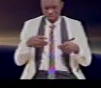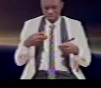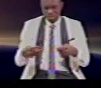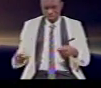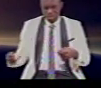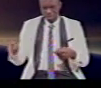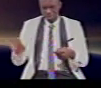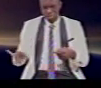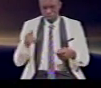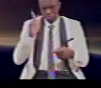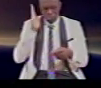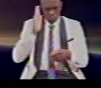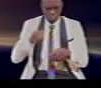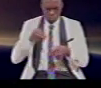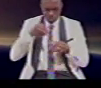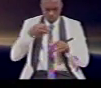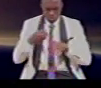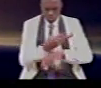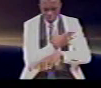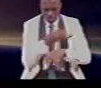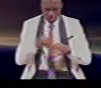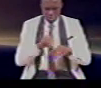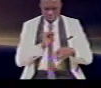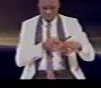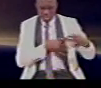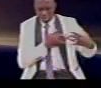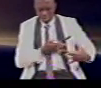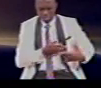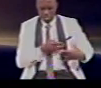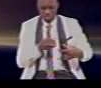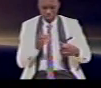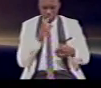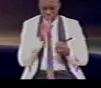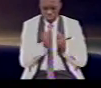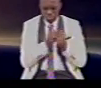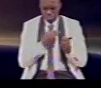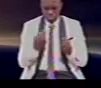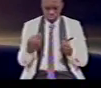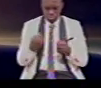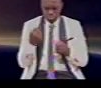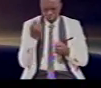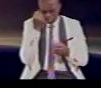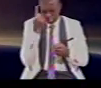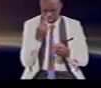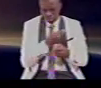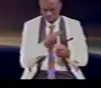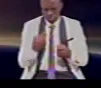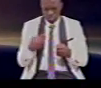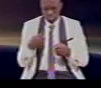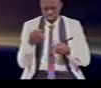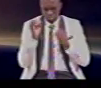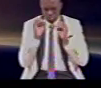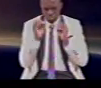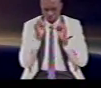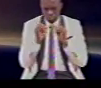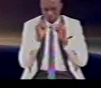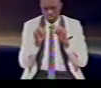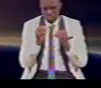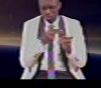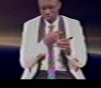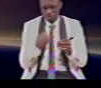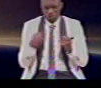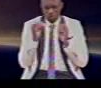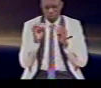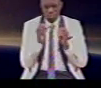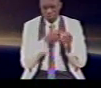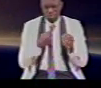hearts. Be with us, enlighten us, instruct us, teach us as we read together now.